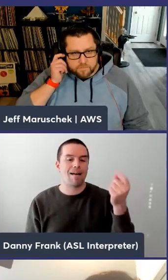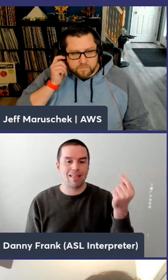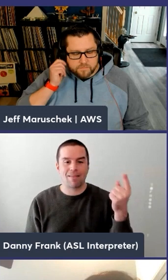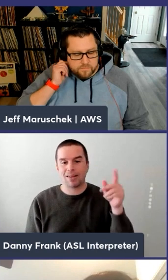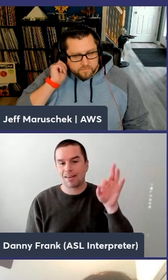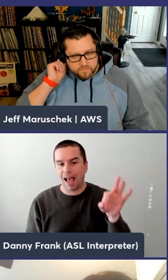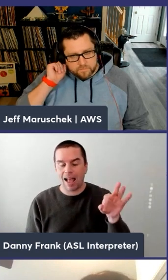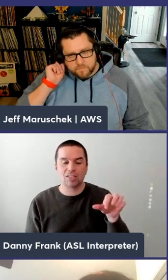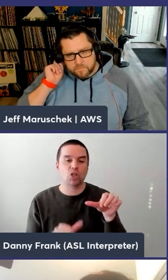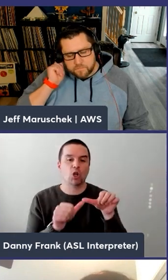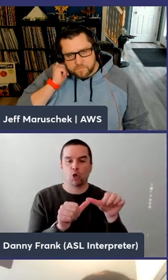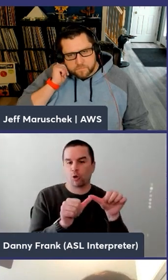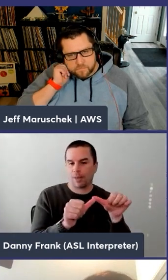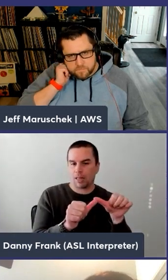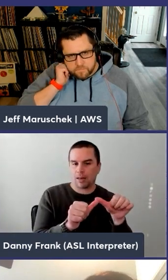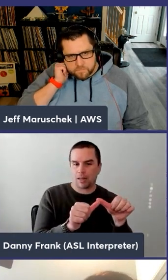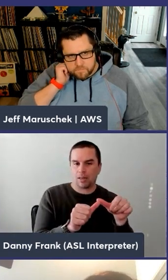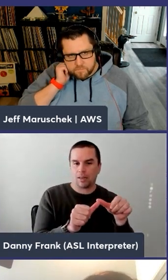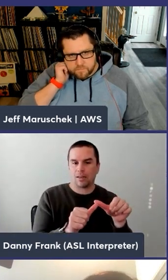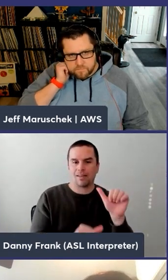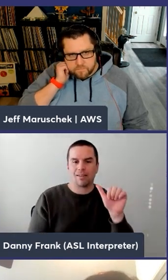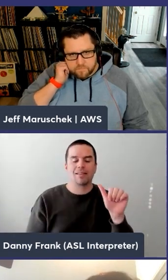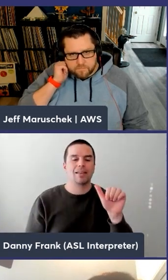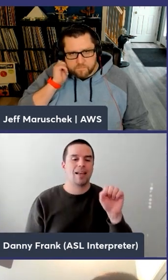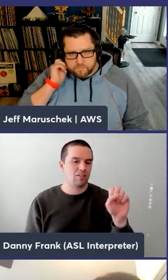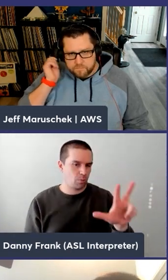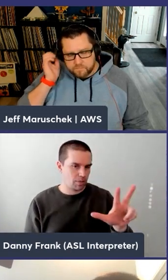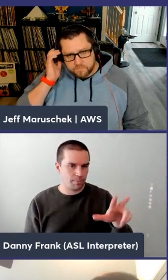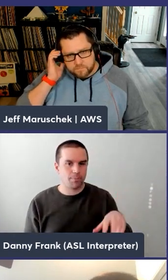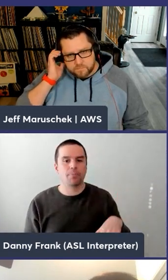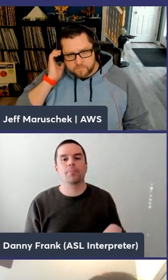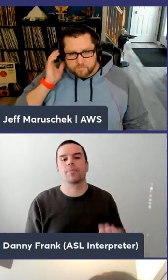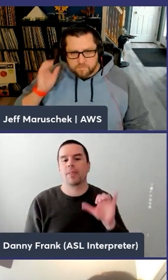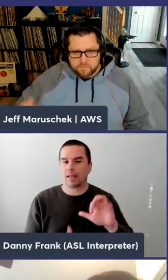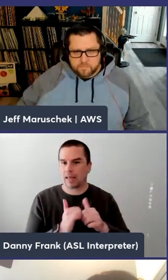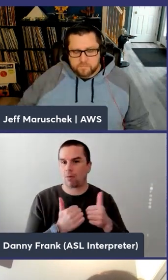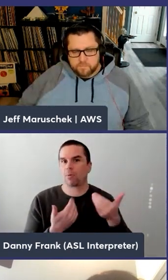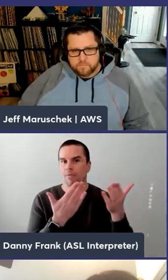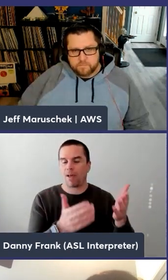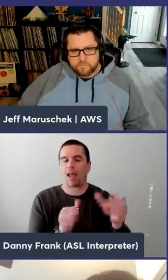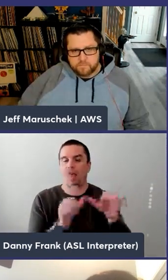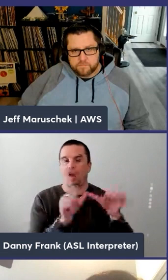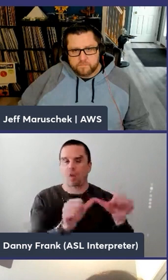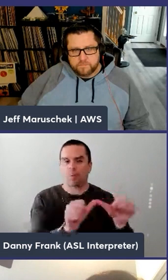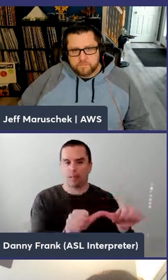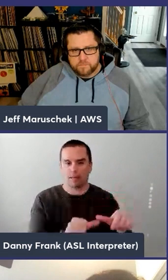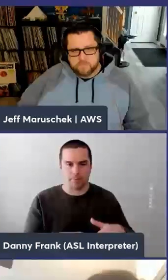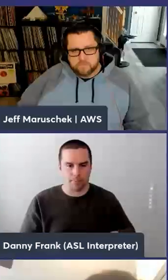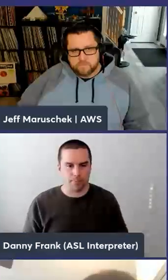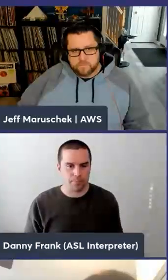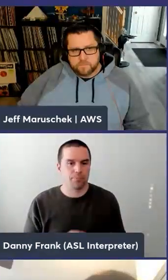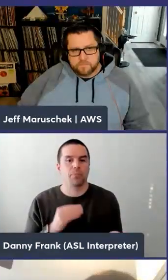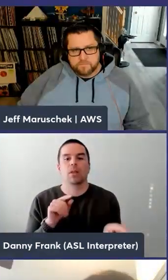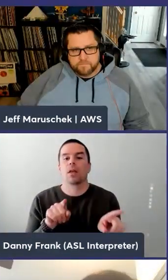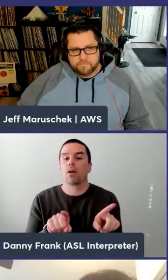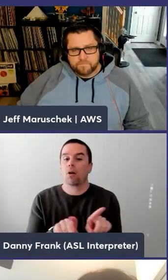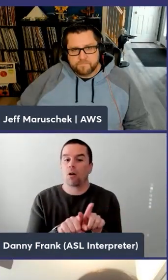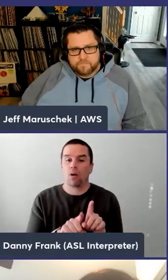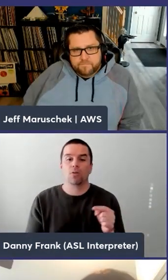how we're providing durability to the customers. Additionally, what we do is we always